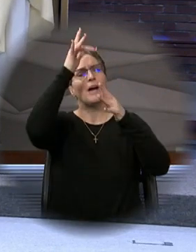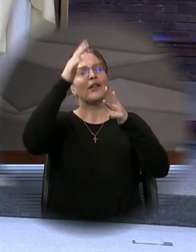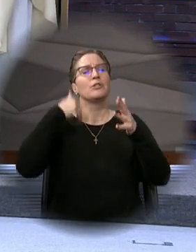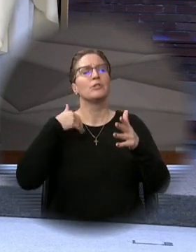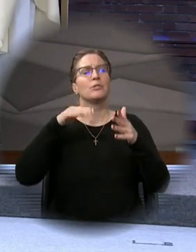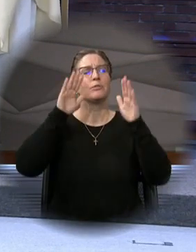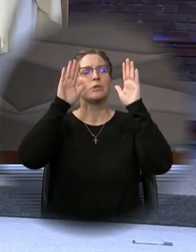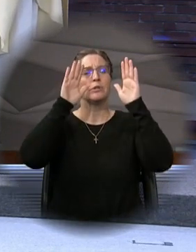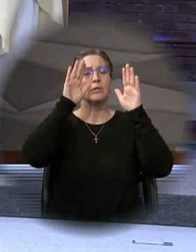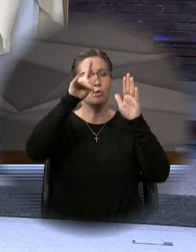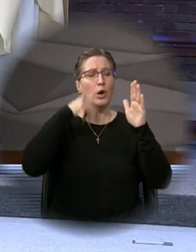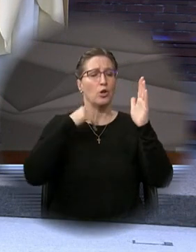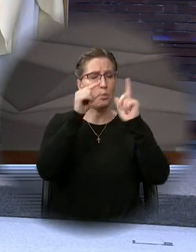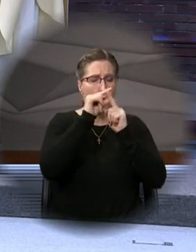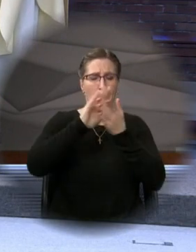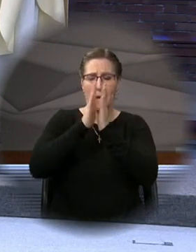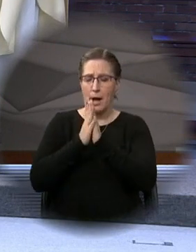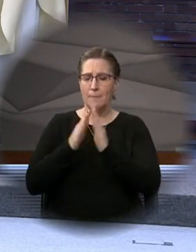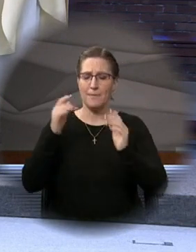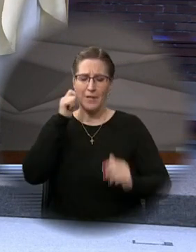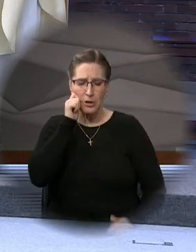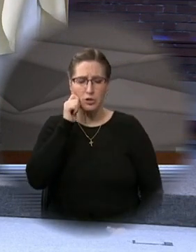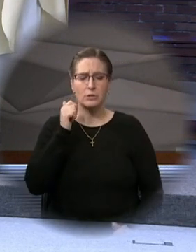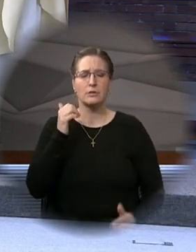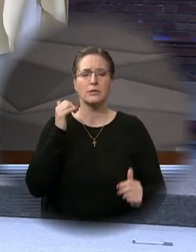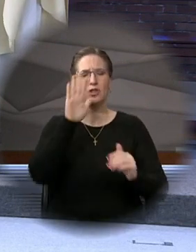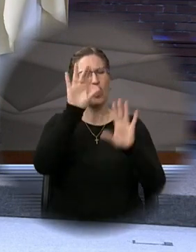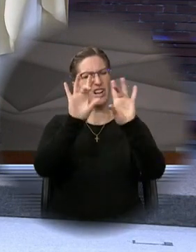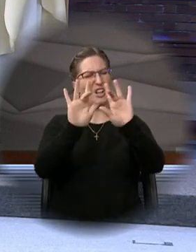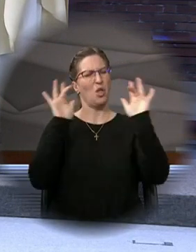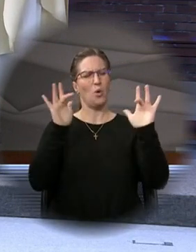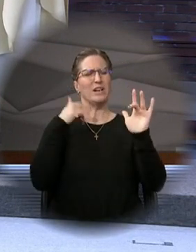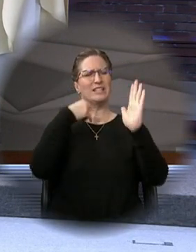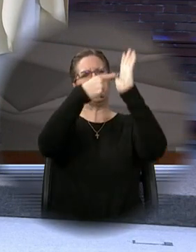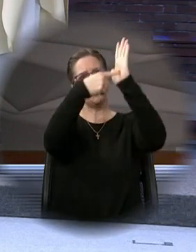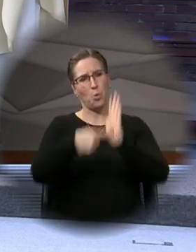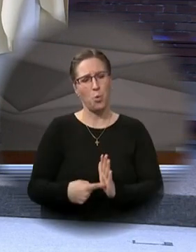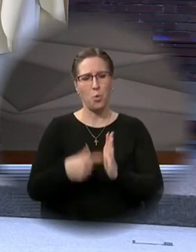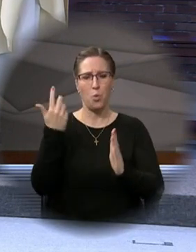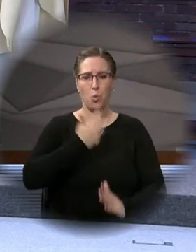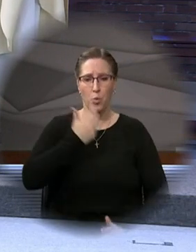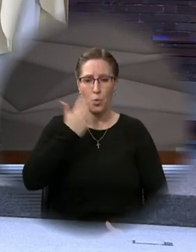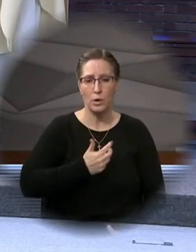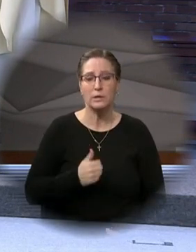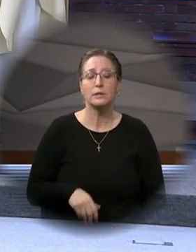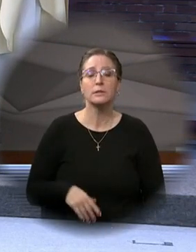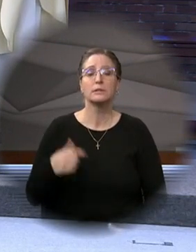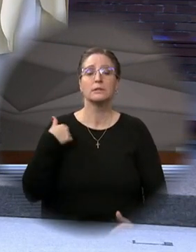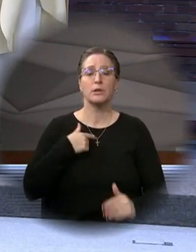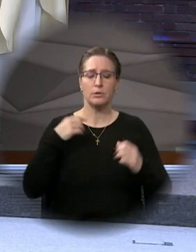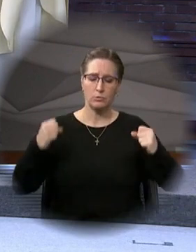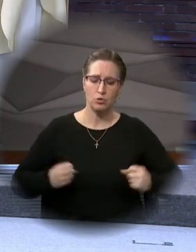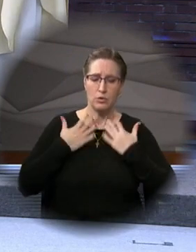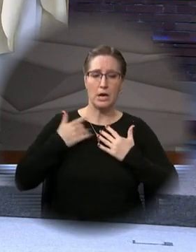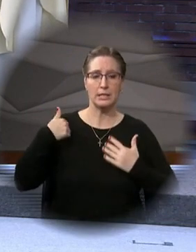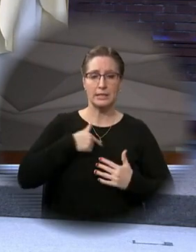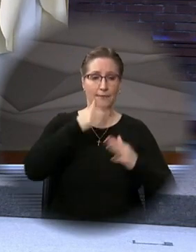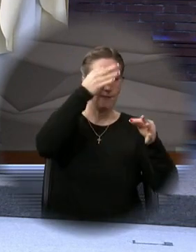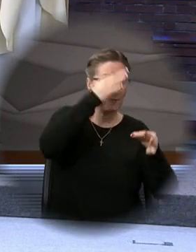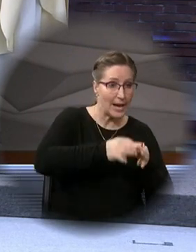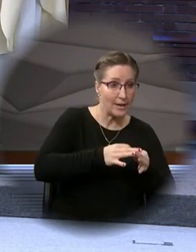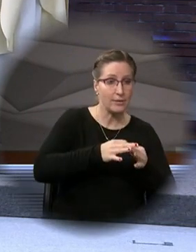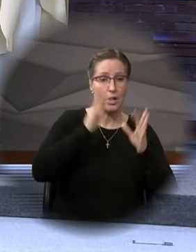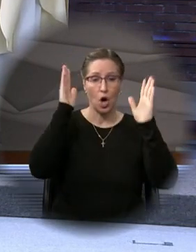of the Word made flesh, the light of your glory has shone upon us. Renew in us faith,